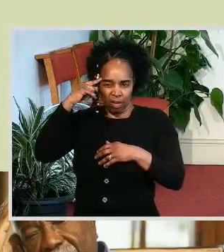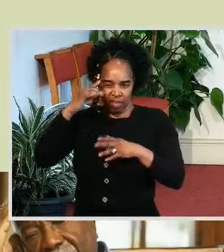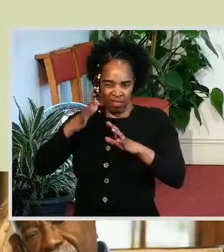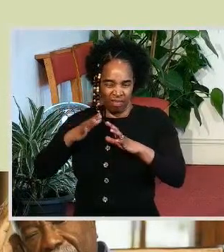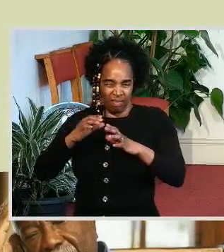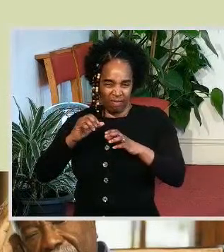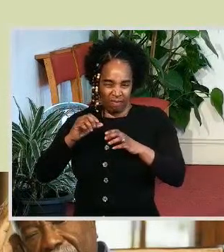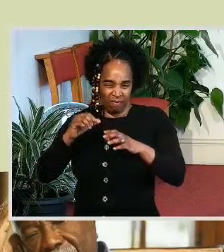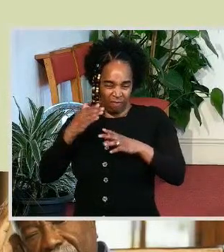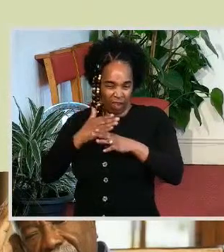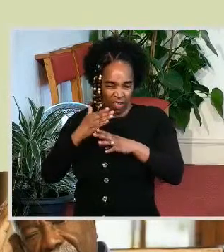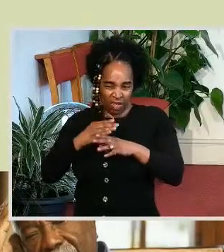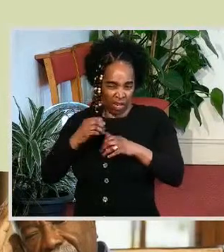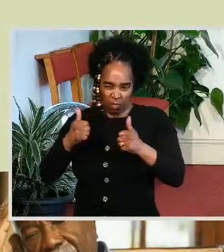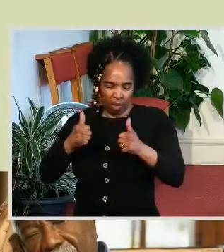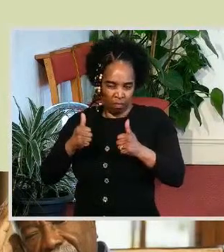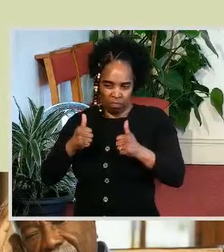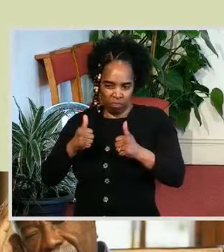at the optimum.